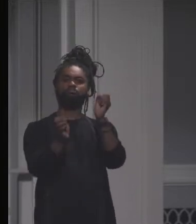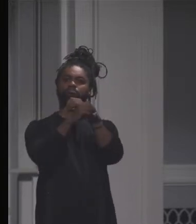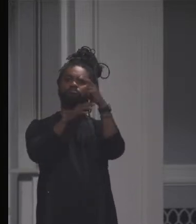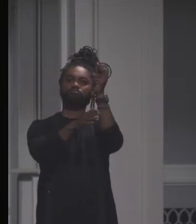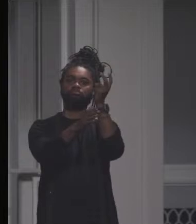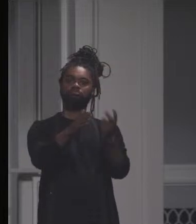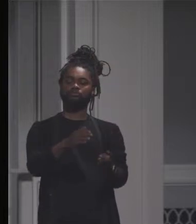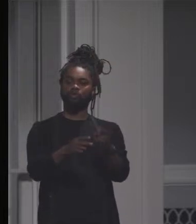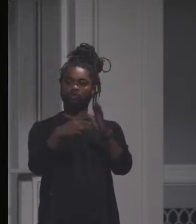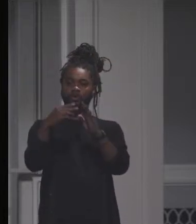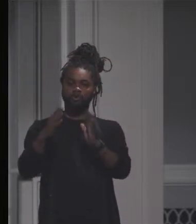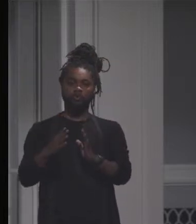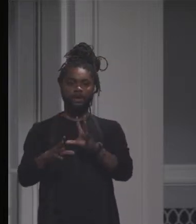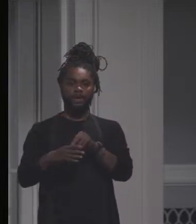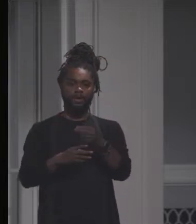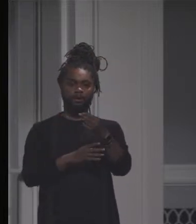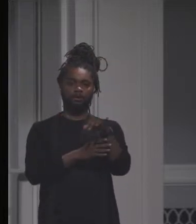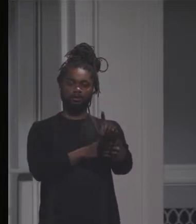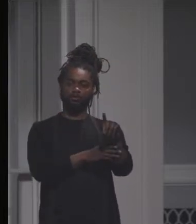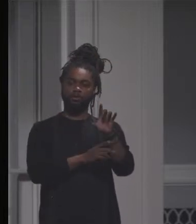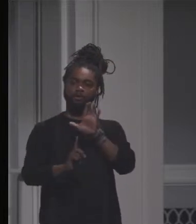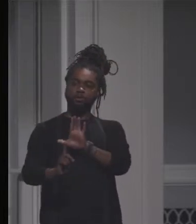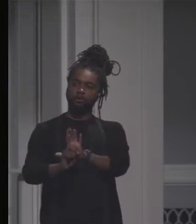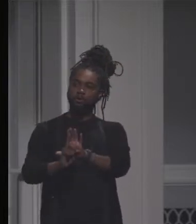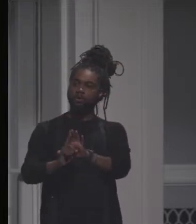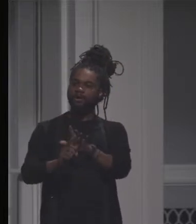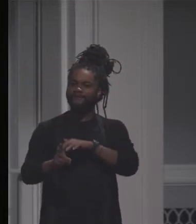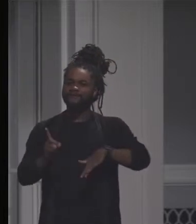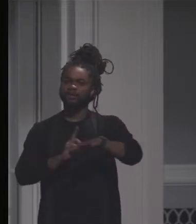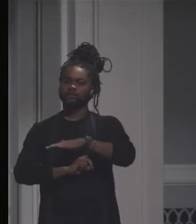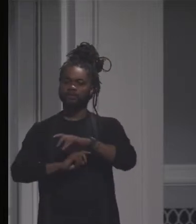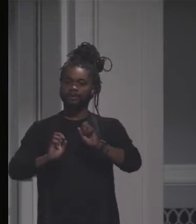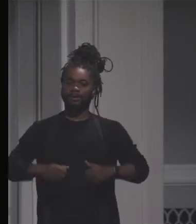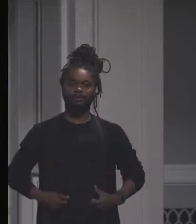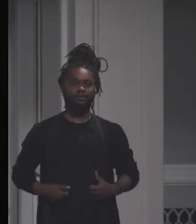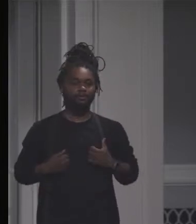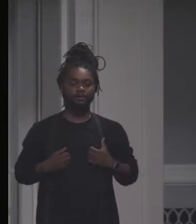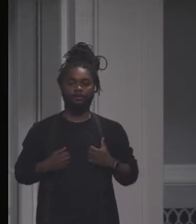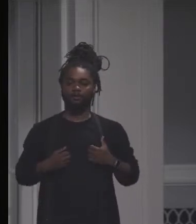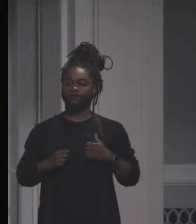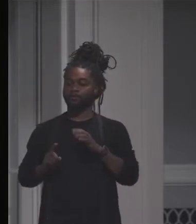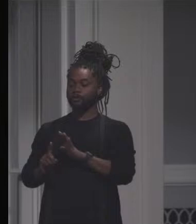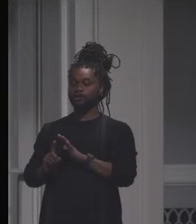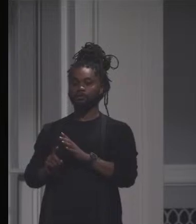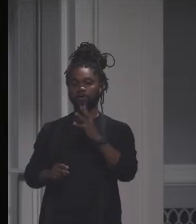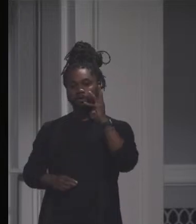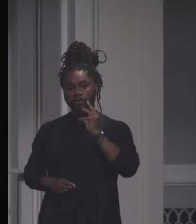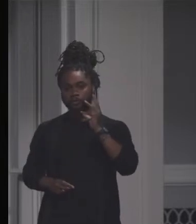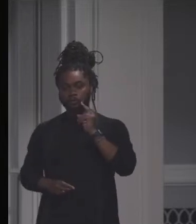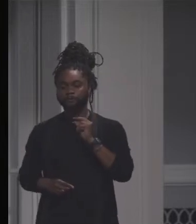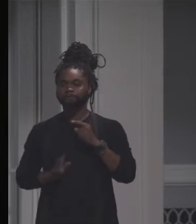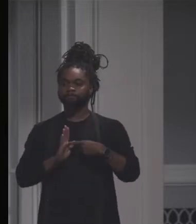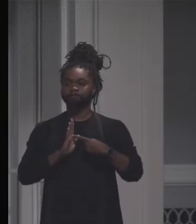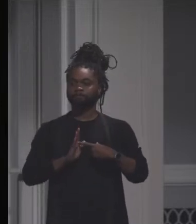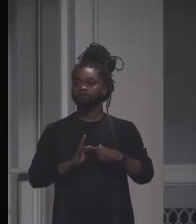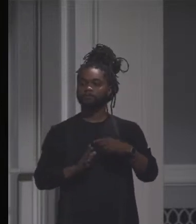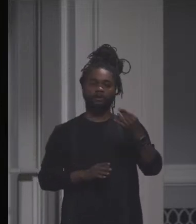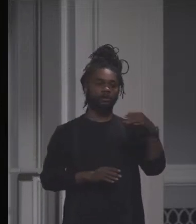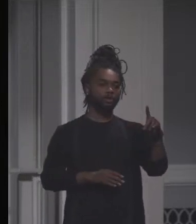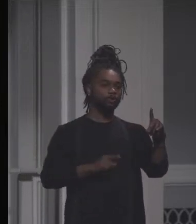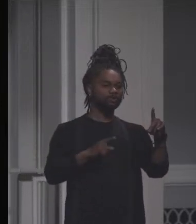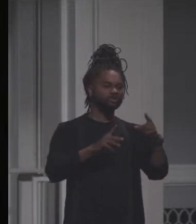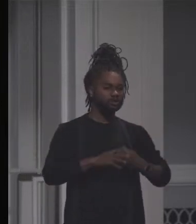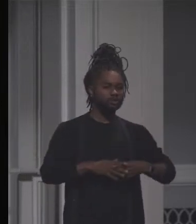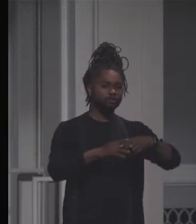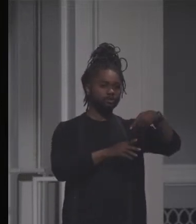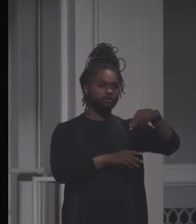Hild's environment so that they live Hild's experience. So, for example, when Hild enters puberty